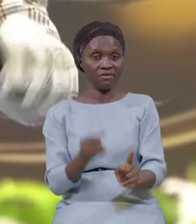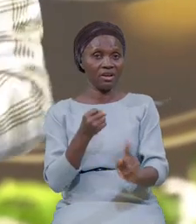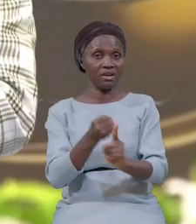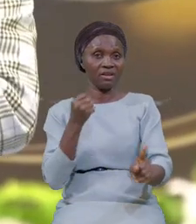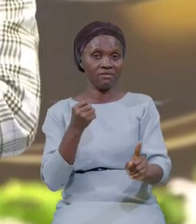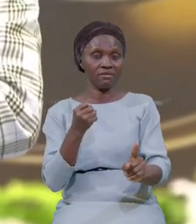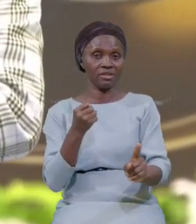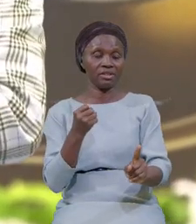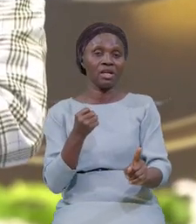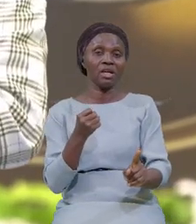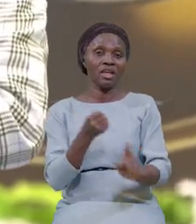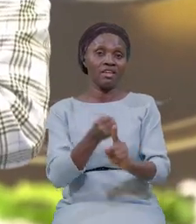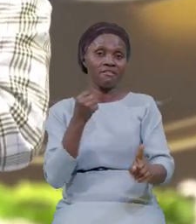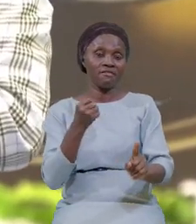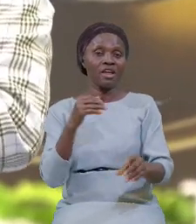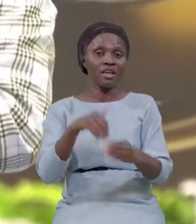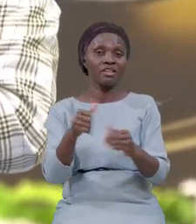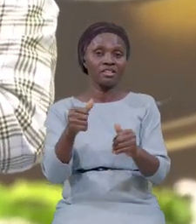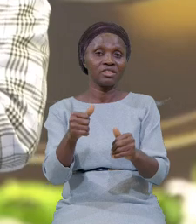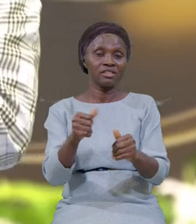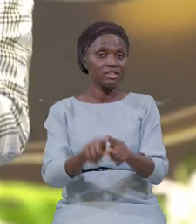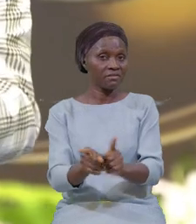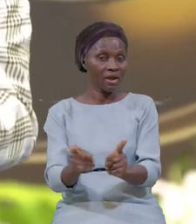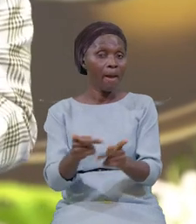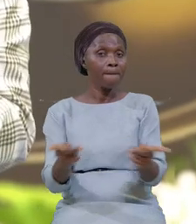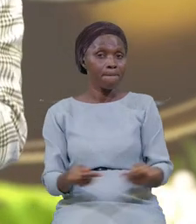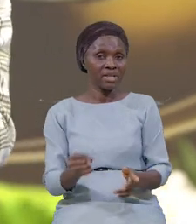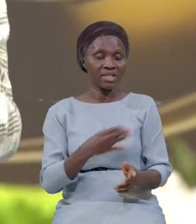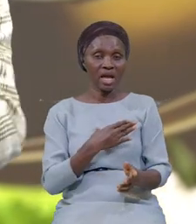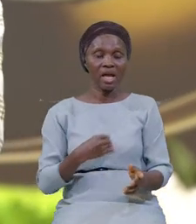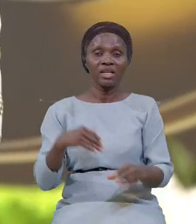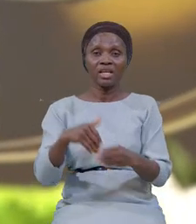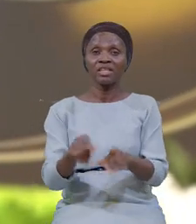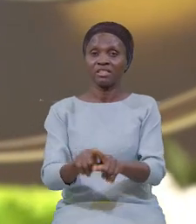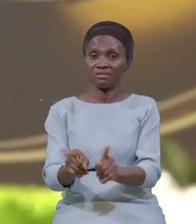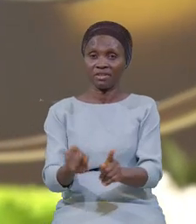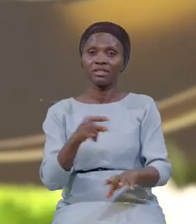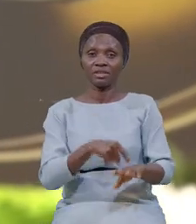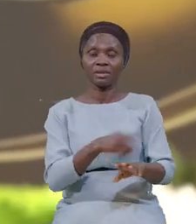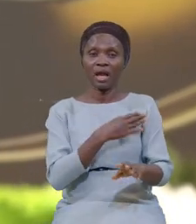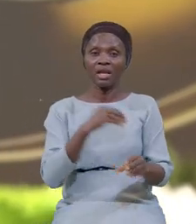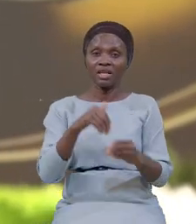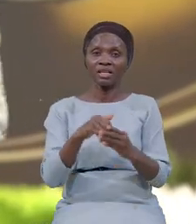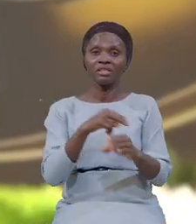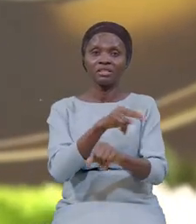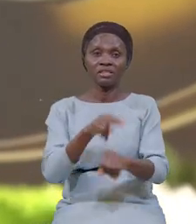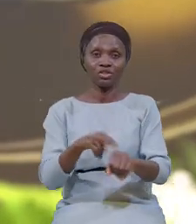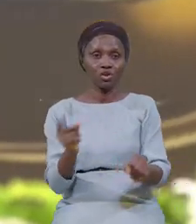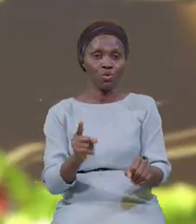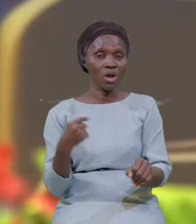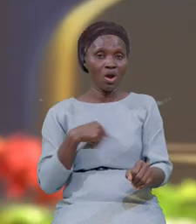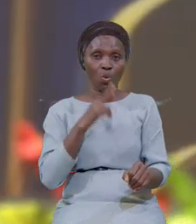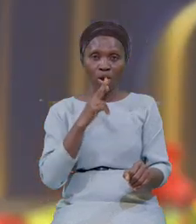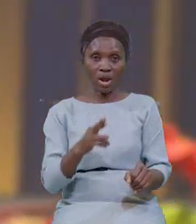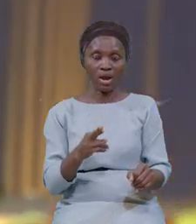in different places, at different times, and in the nation we belong to. It says